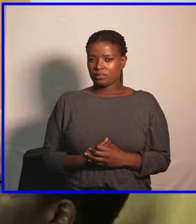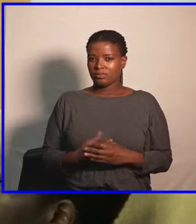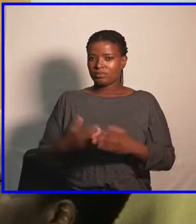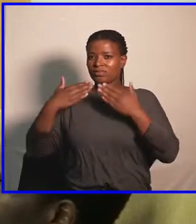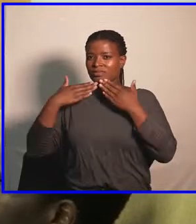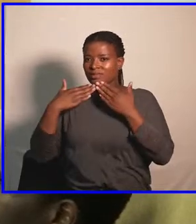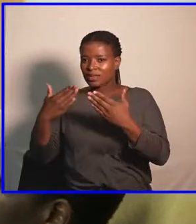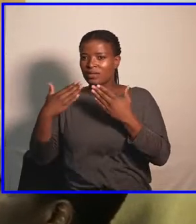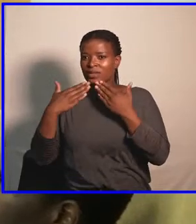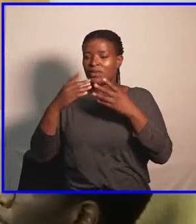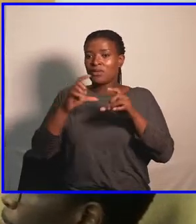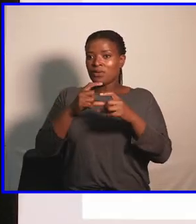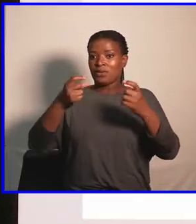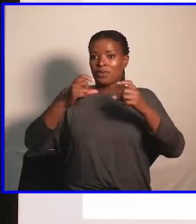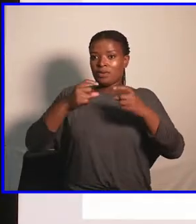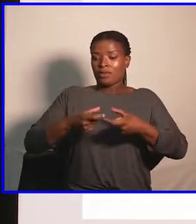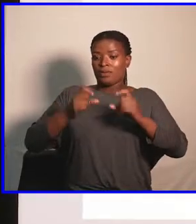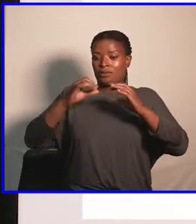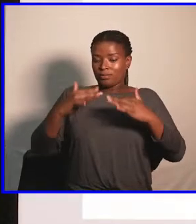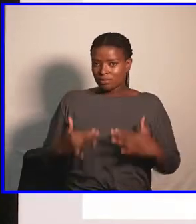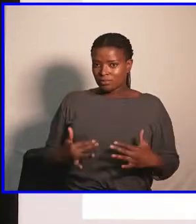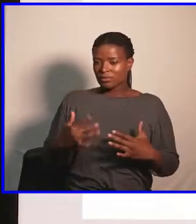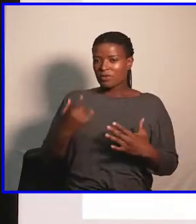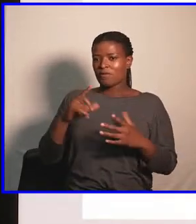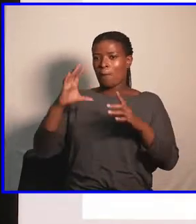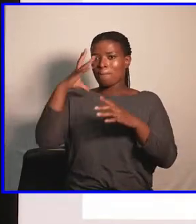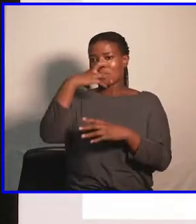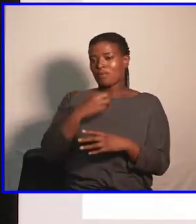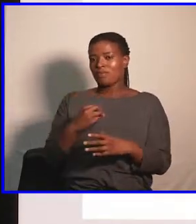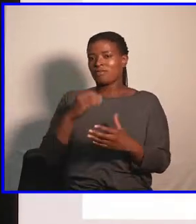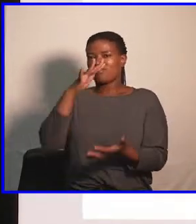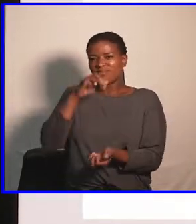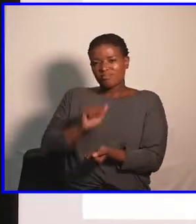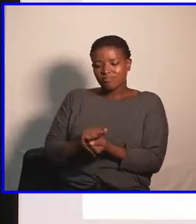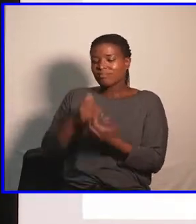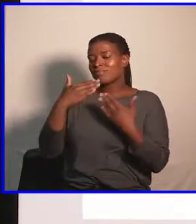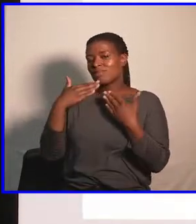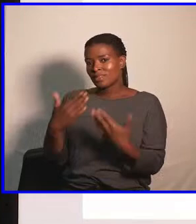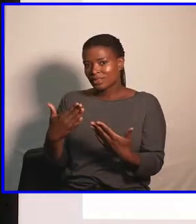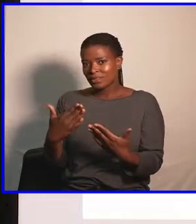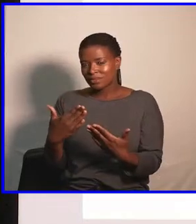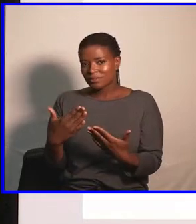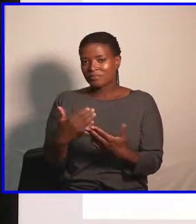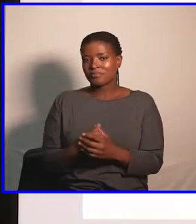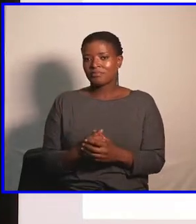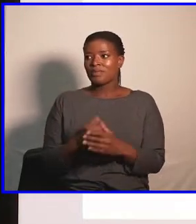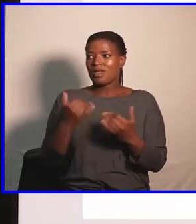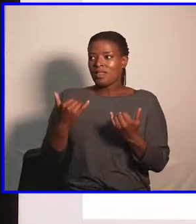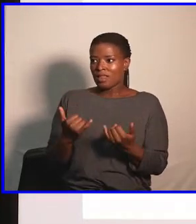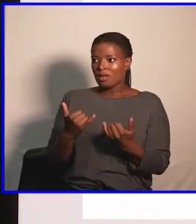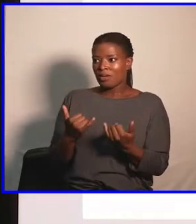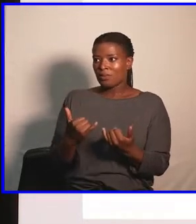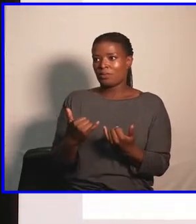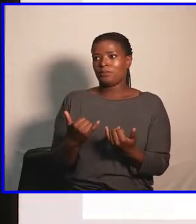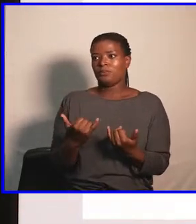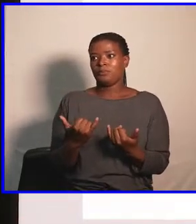Thank you, Commissioner, for the beautiful ending reflection. So now we are going to